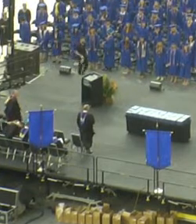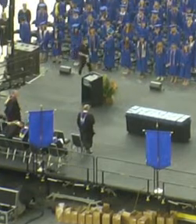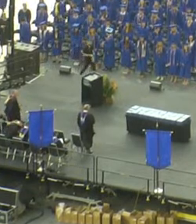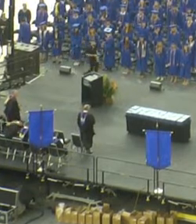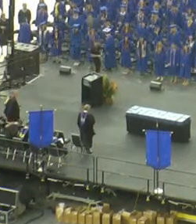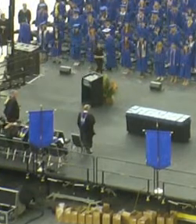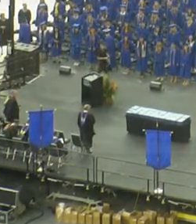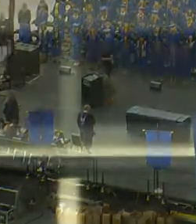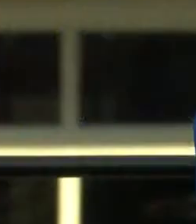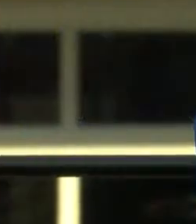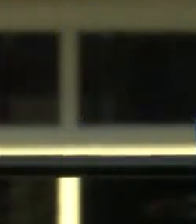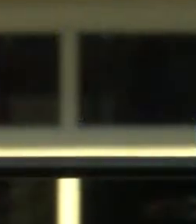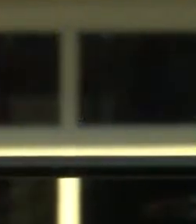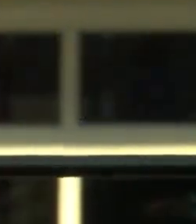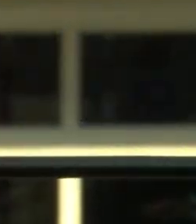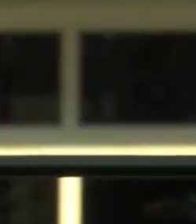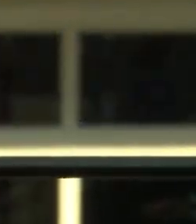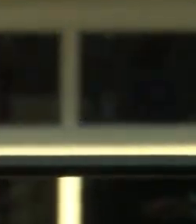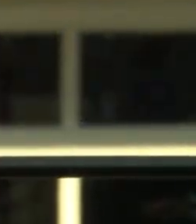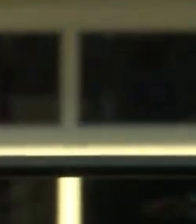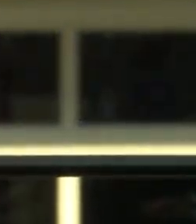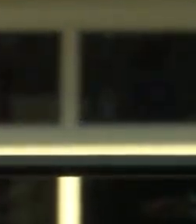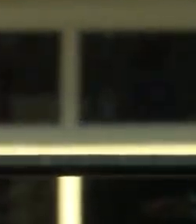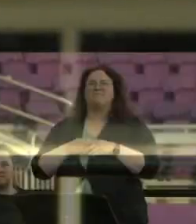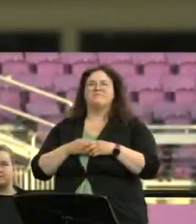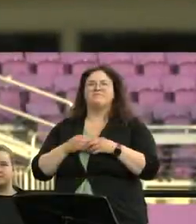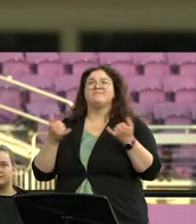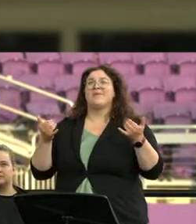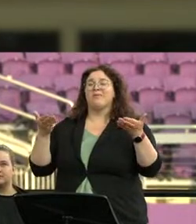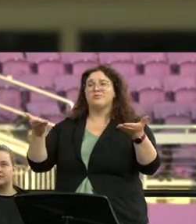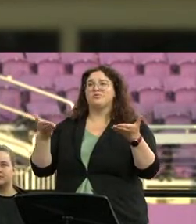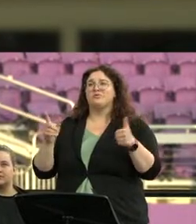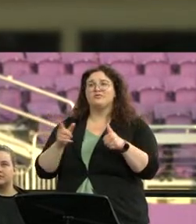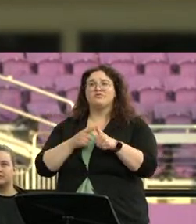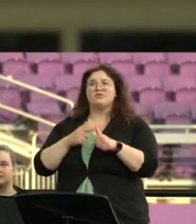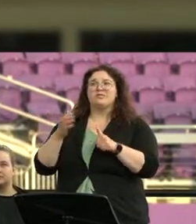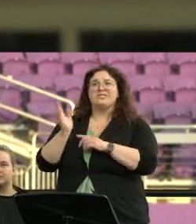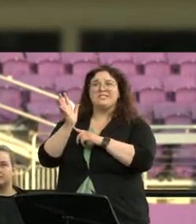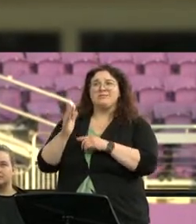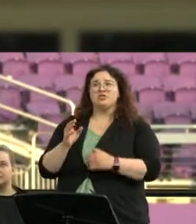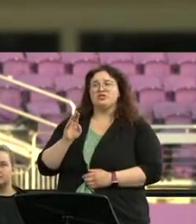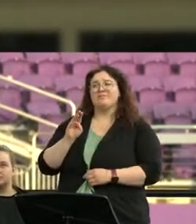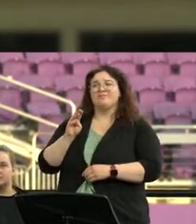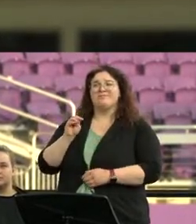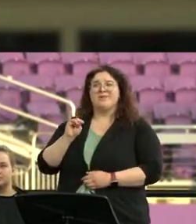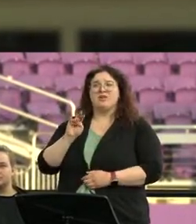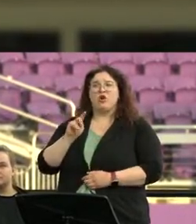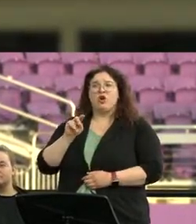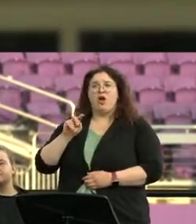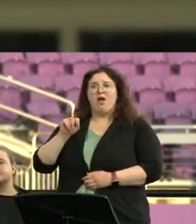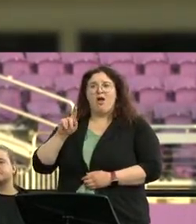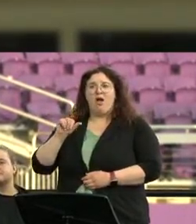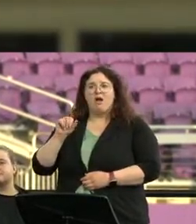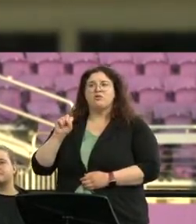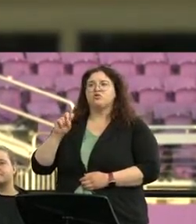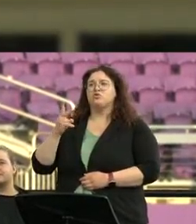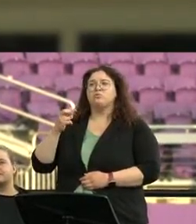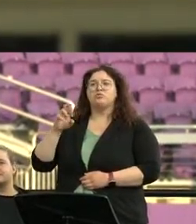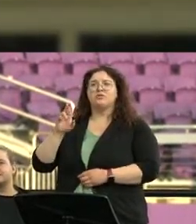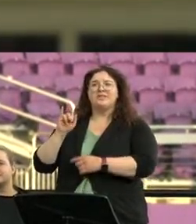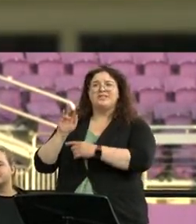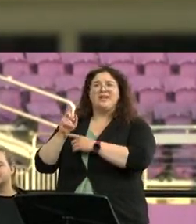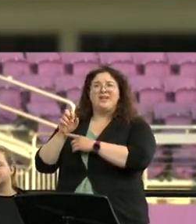Now, we'd like to introduce our first guest speaker, Minnetonka's superintendent. Macy, did you know that superintendent